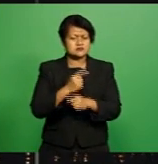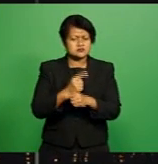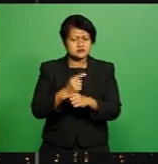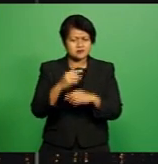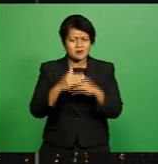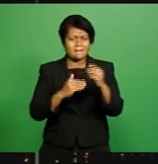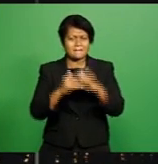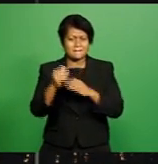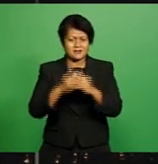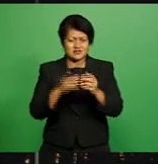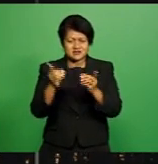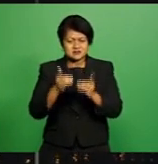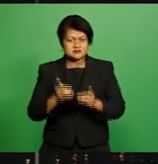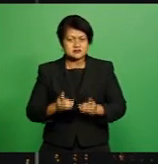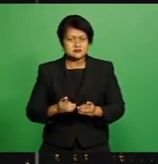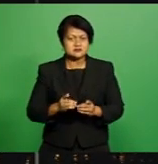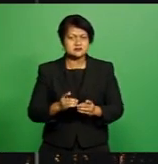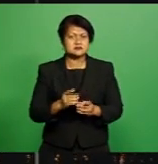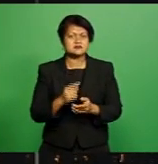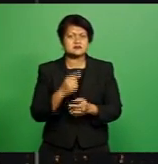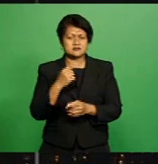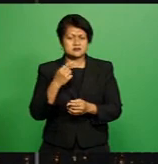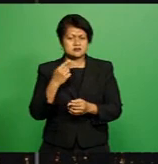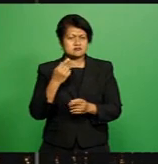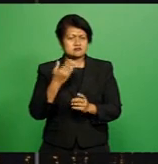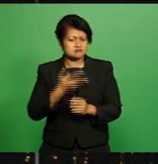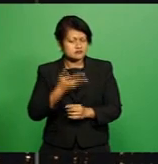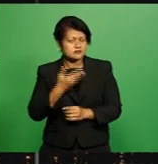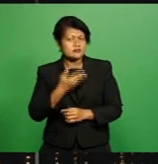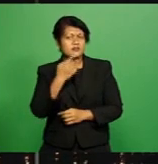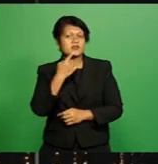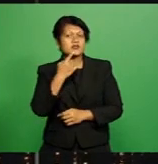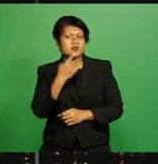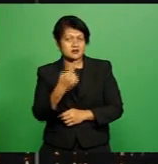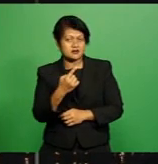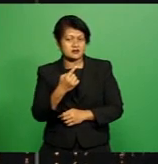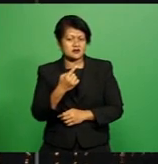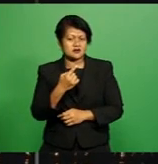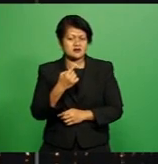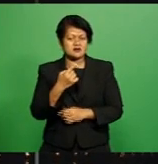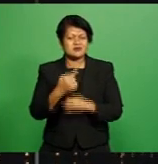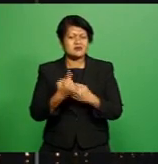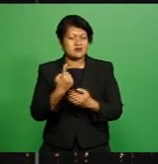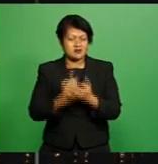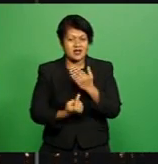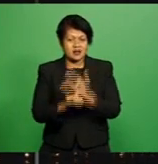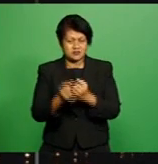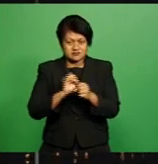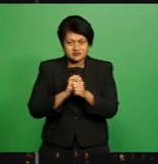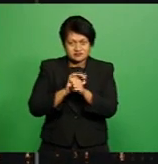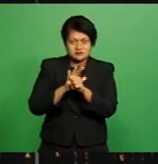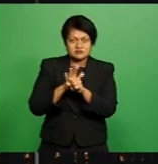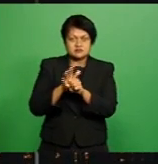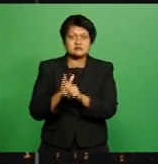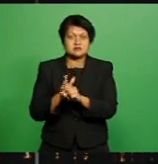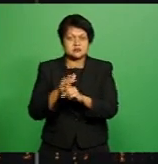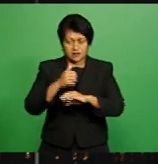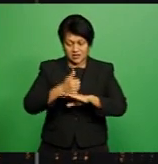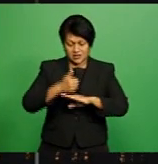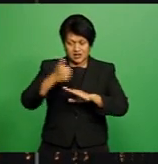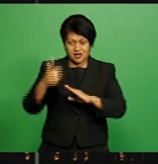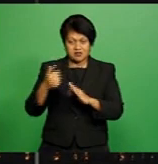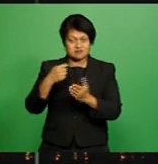workshop, Infrastructure Minister Choni Sumate highlighted that due to the effects of COVID-19, the government revenue